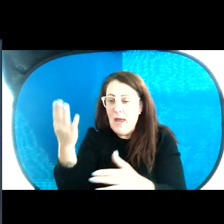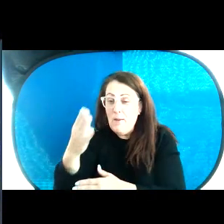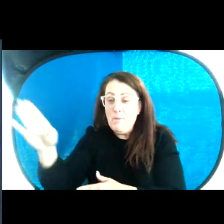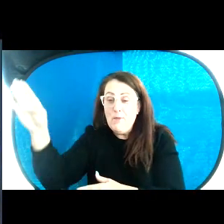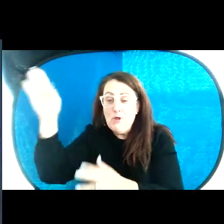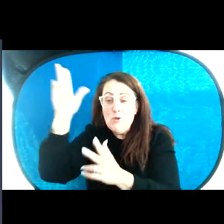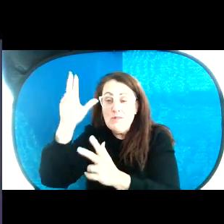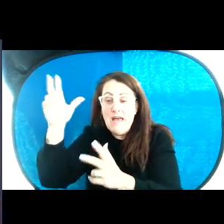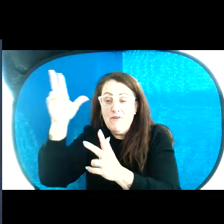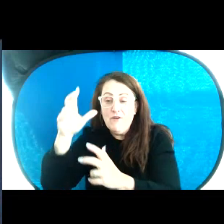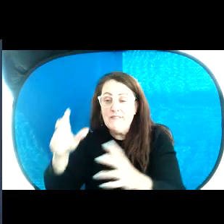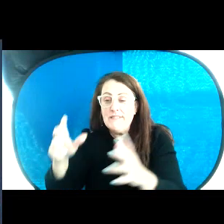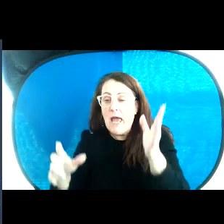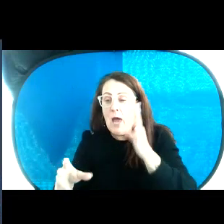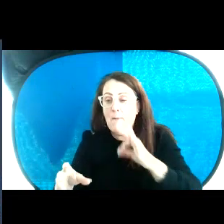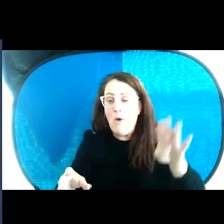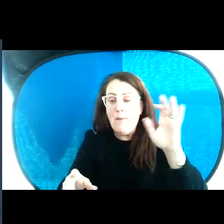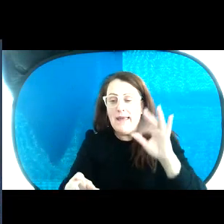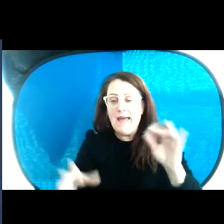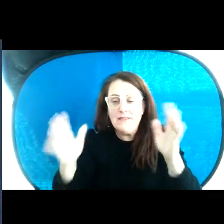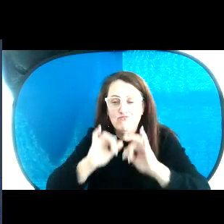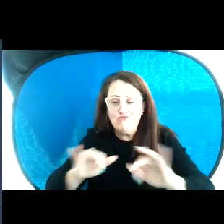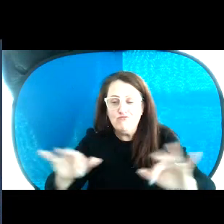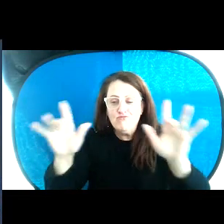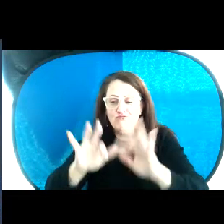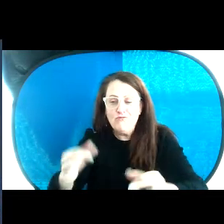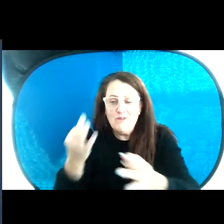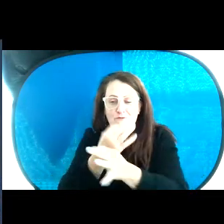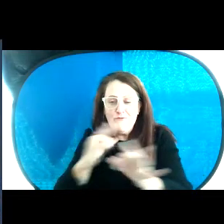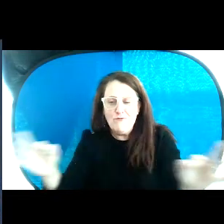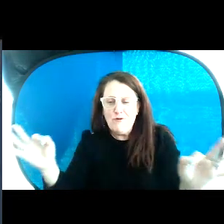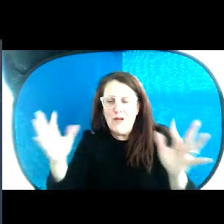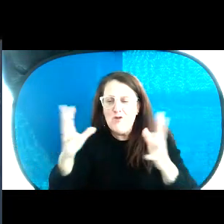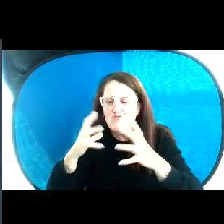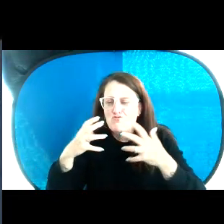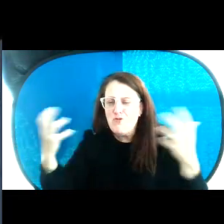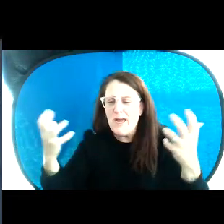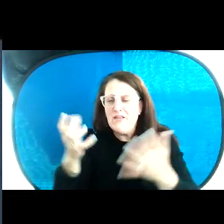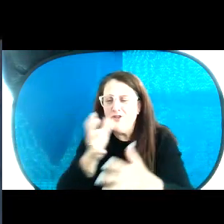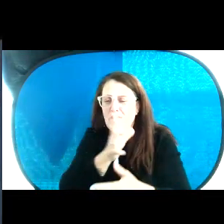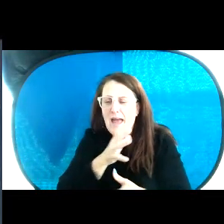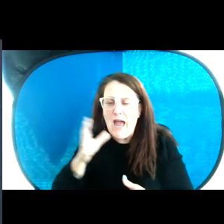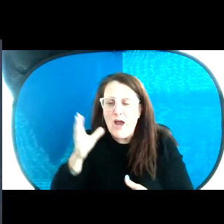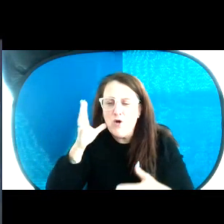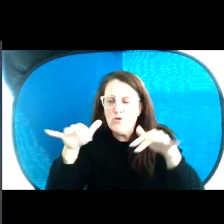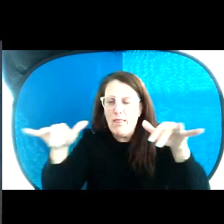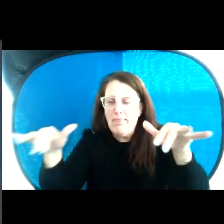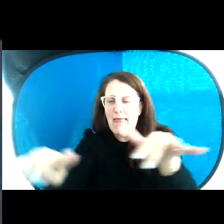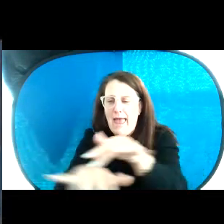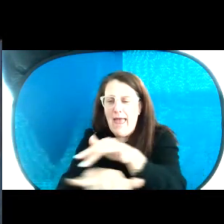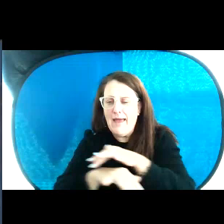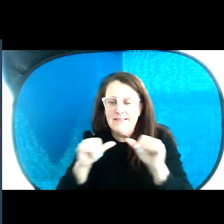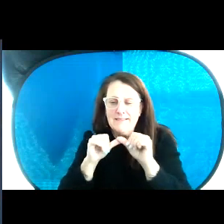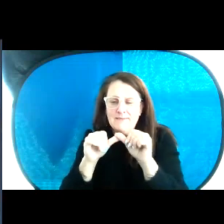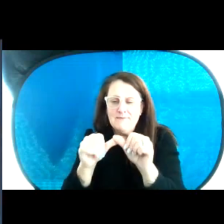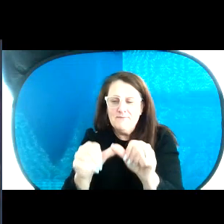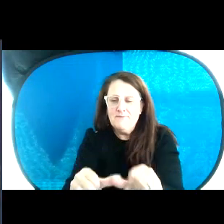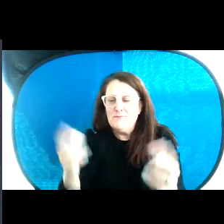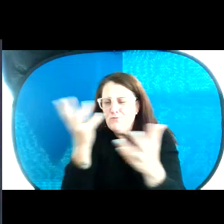freely. Known primarily for its rich agricultural lands, Merced County has long thrived on the production